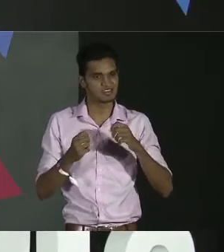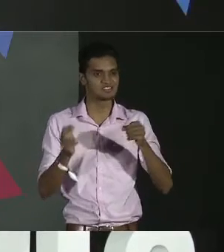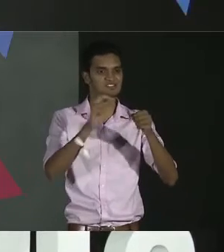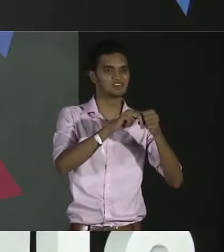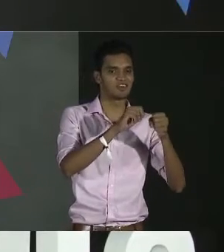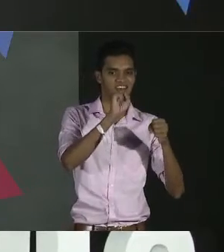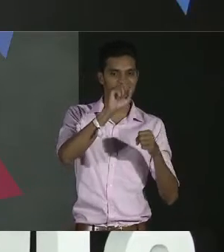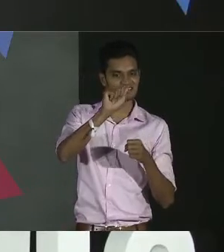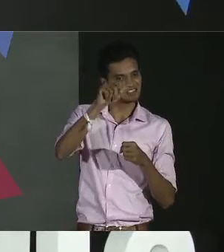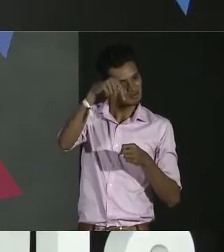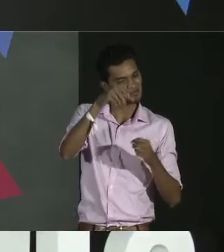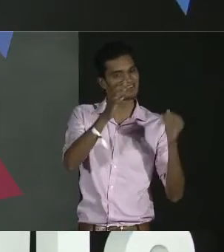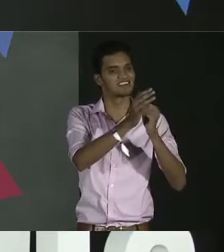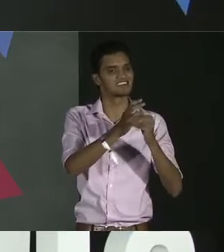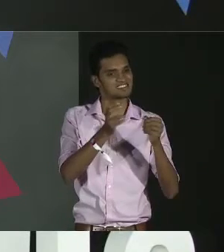work.